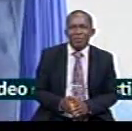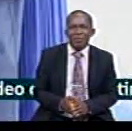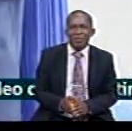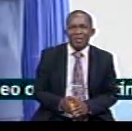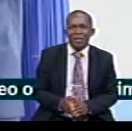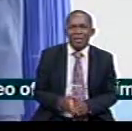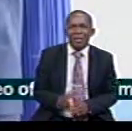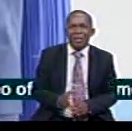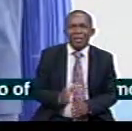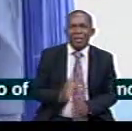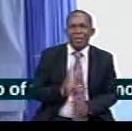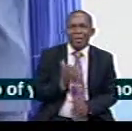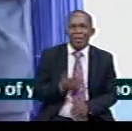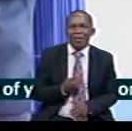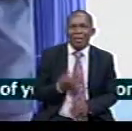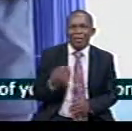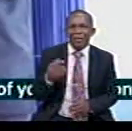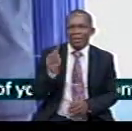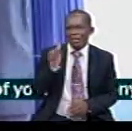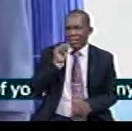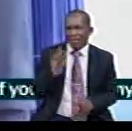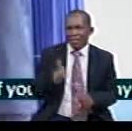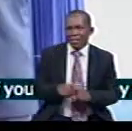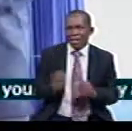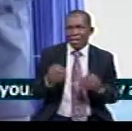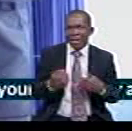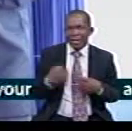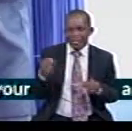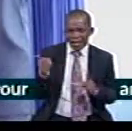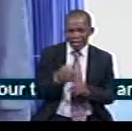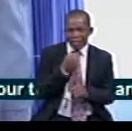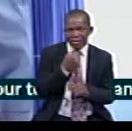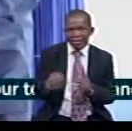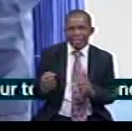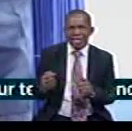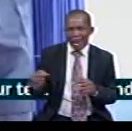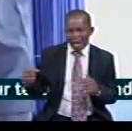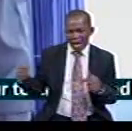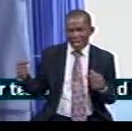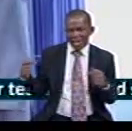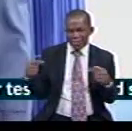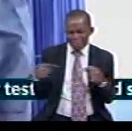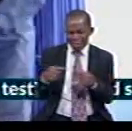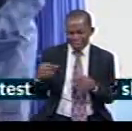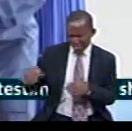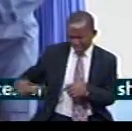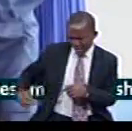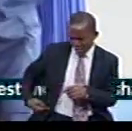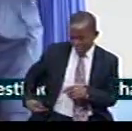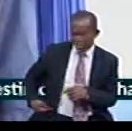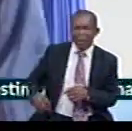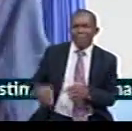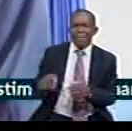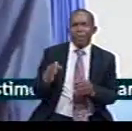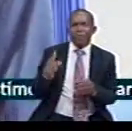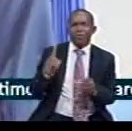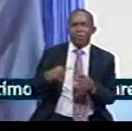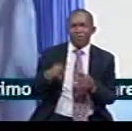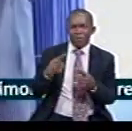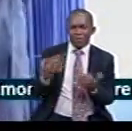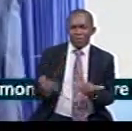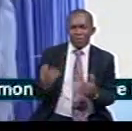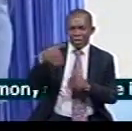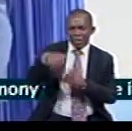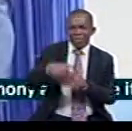waist pain. Miraculously, the Lord has delivered her instantaneously tonight. Praise the name of